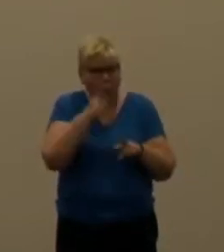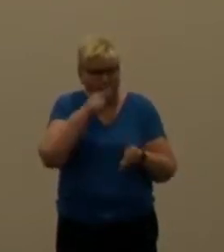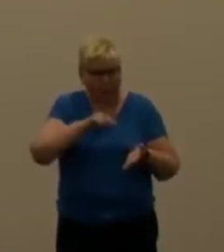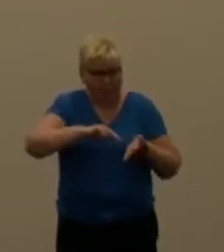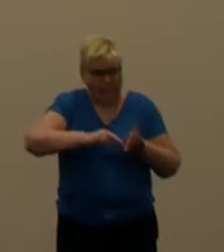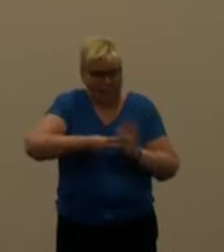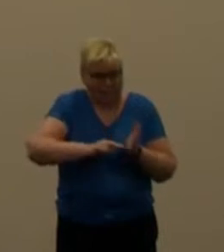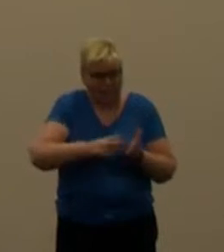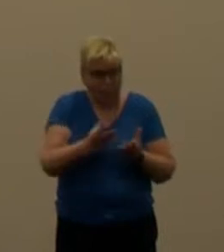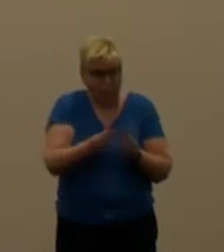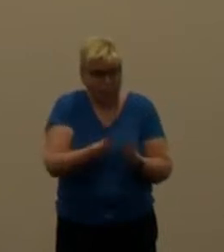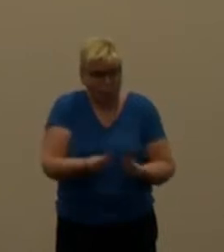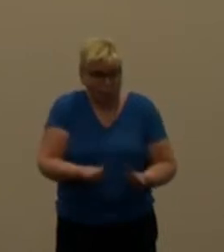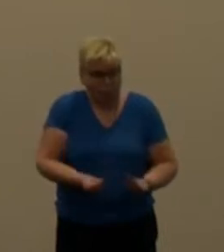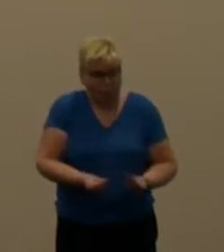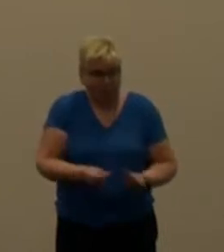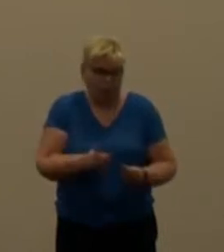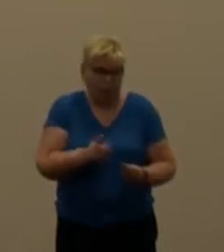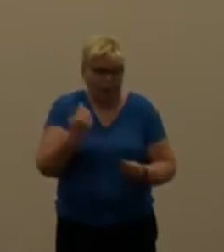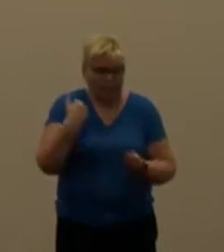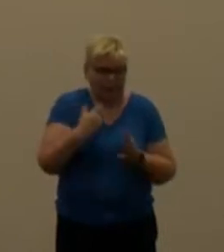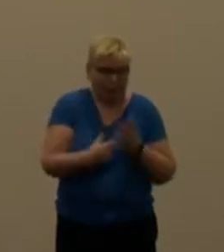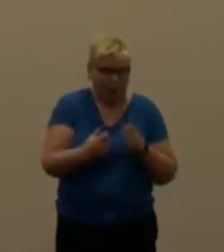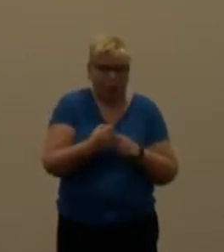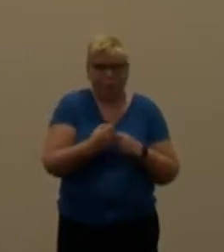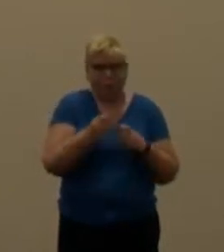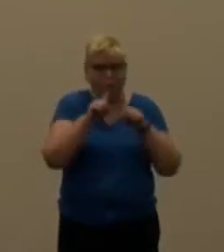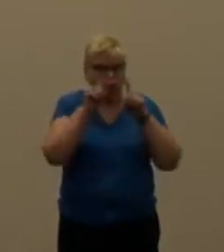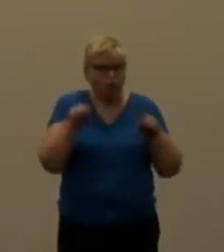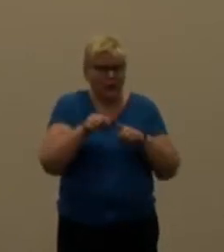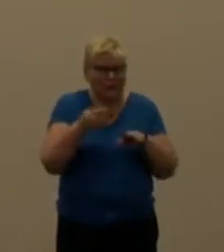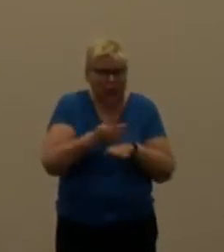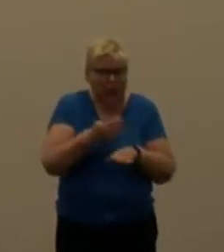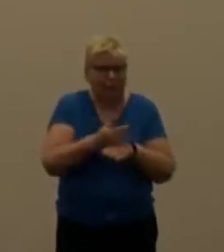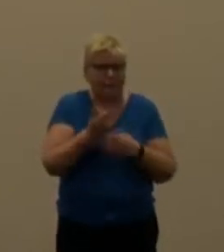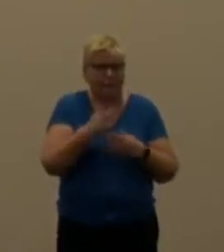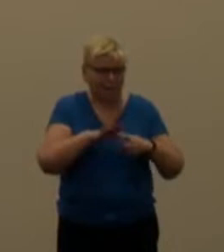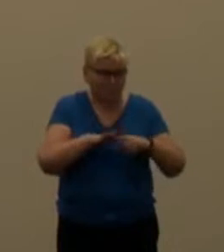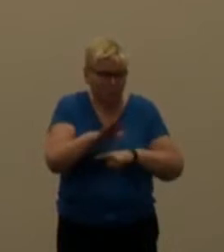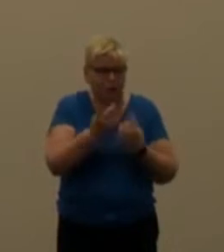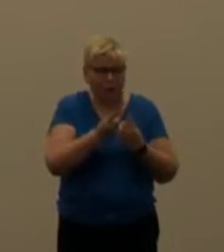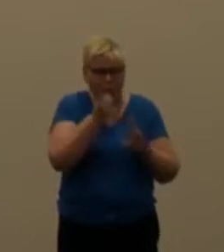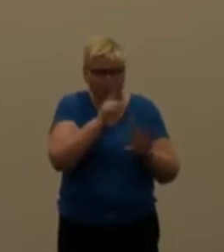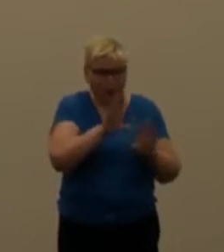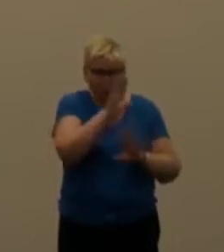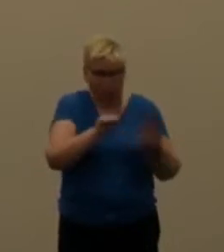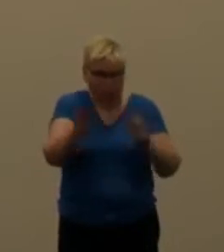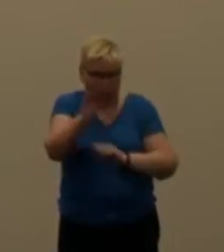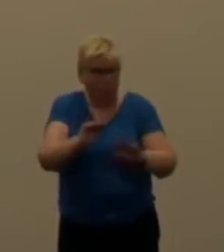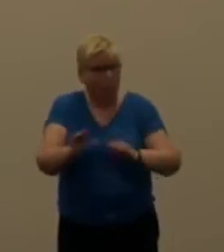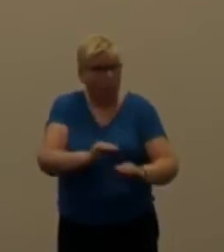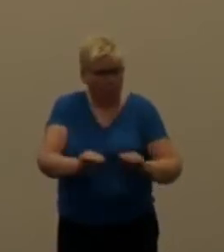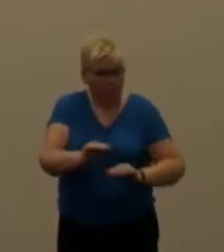our solution. So with a product backlog, different sprint, task, and so on, features, and group them in epics, let's say.